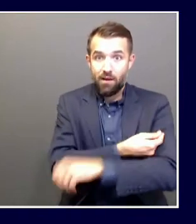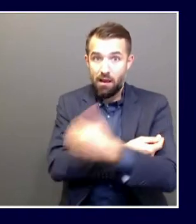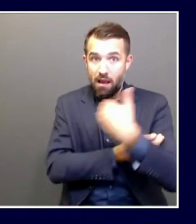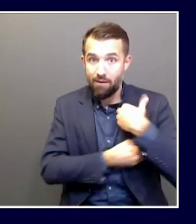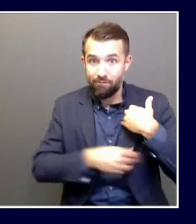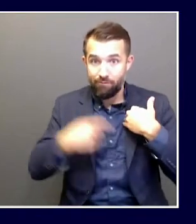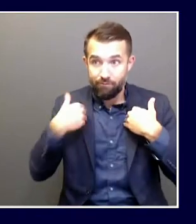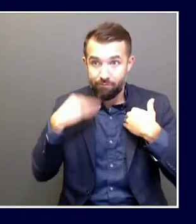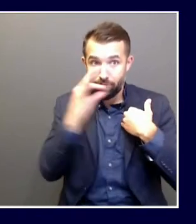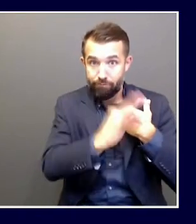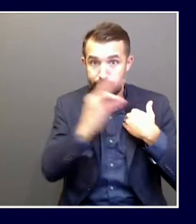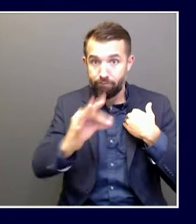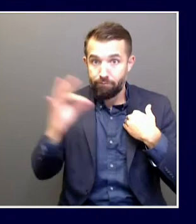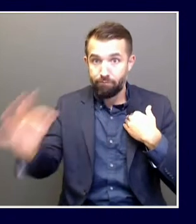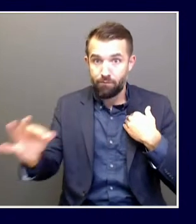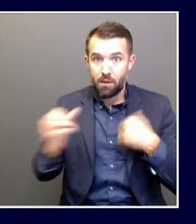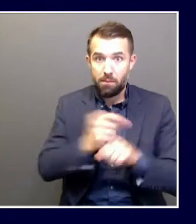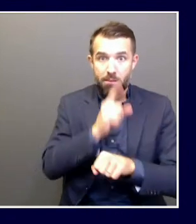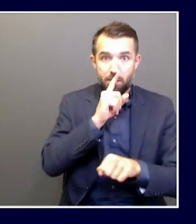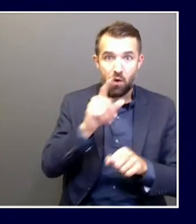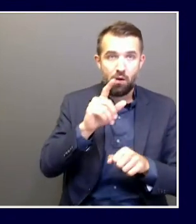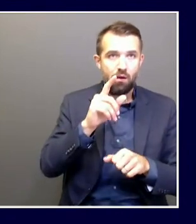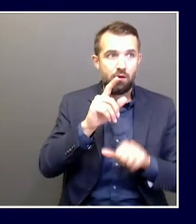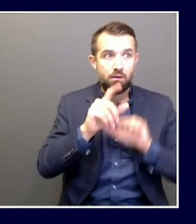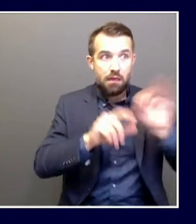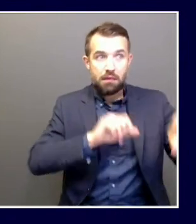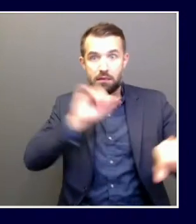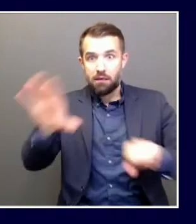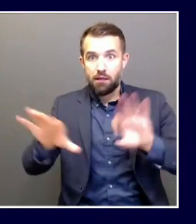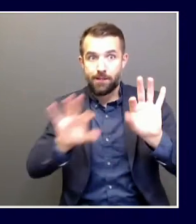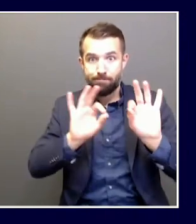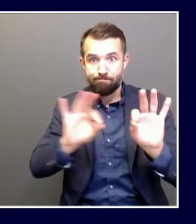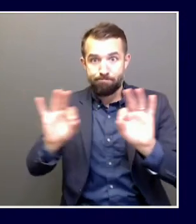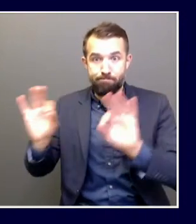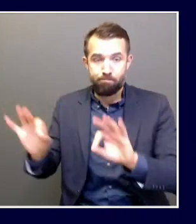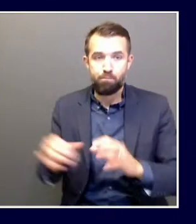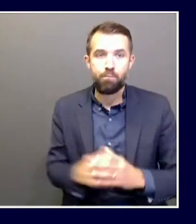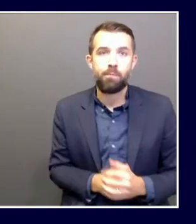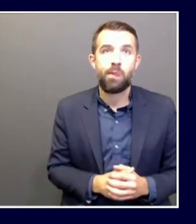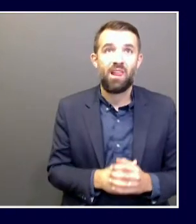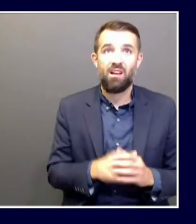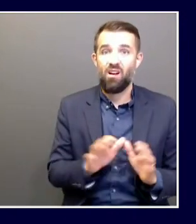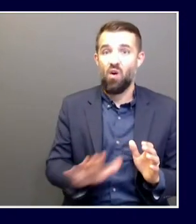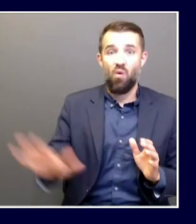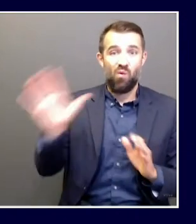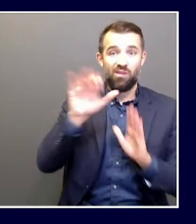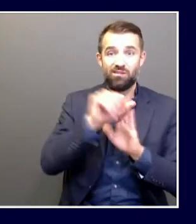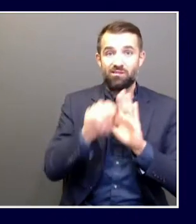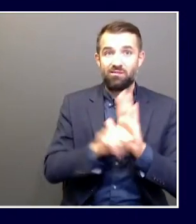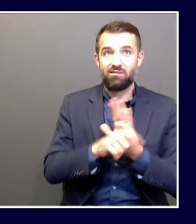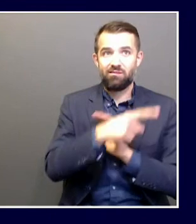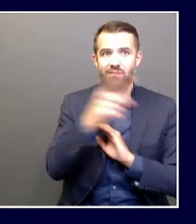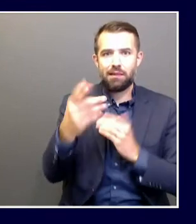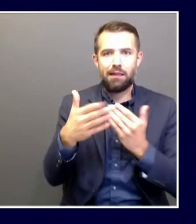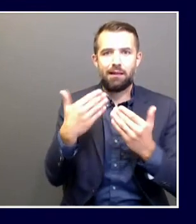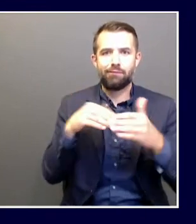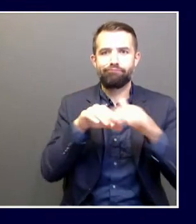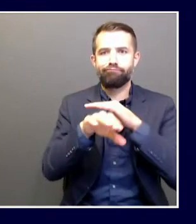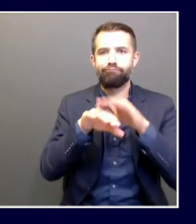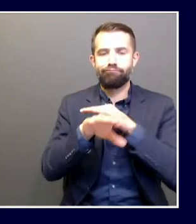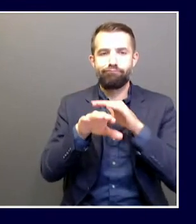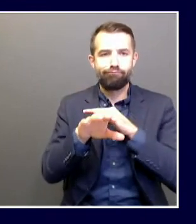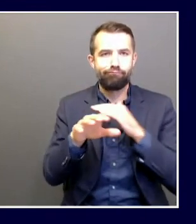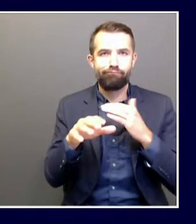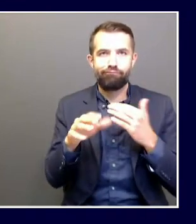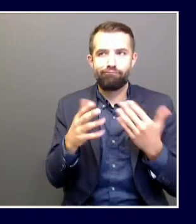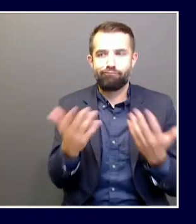state, commercial pharmacies, FQHCs, those are the most accessible pieces of healthcare. We've been working